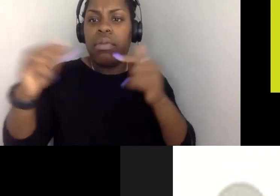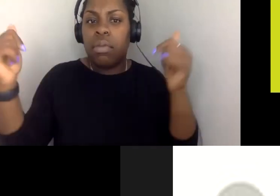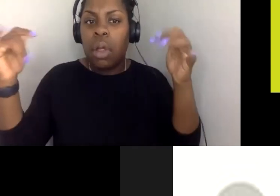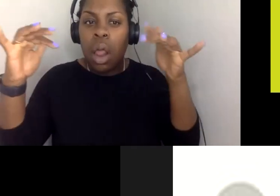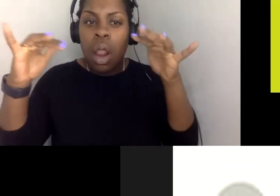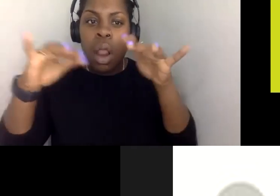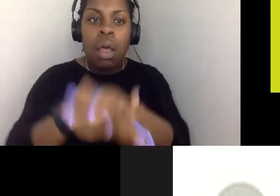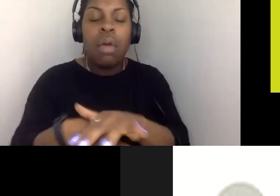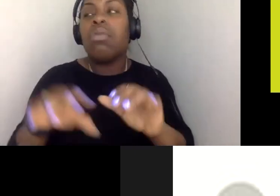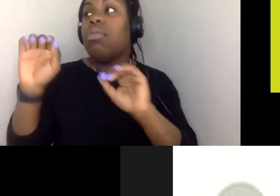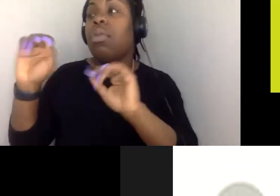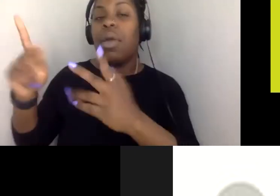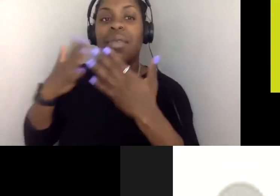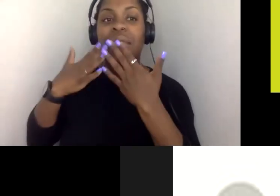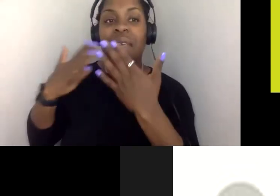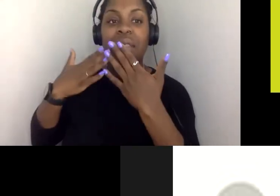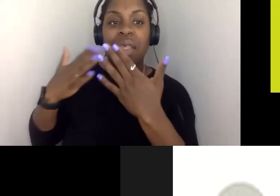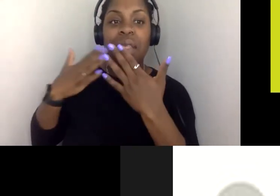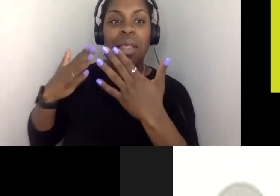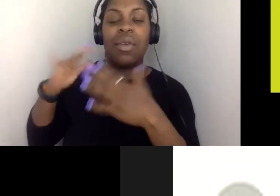great, thank you.